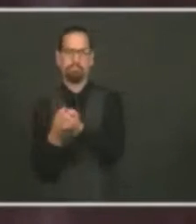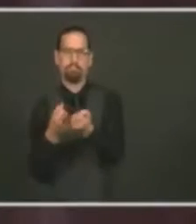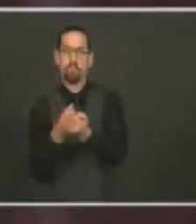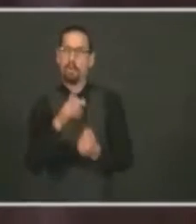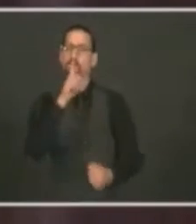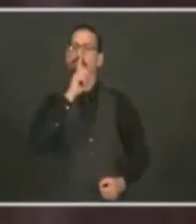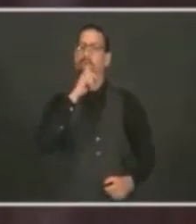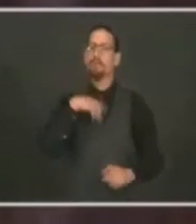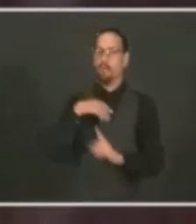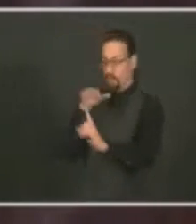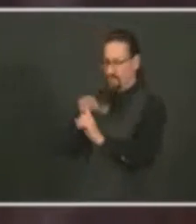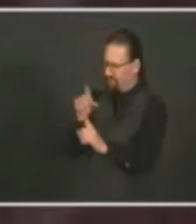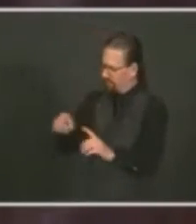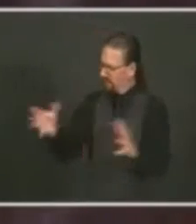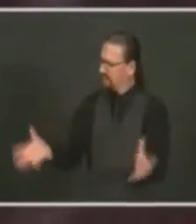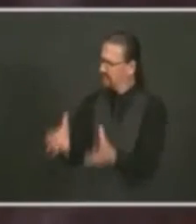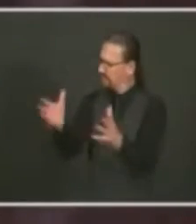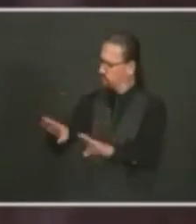Warwick, for example,